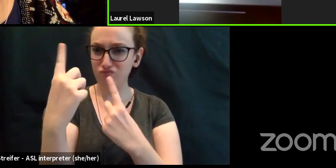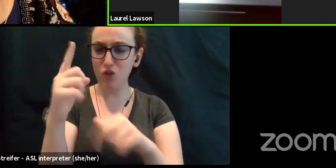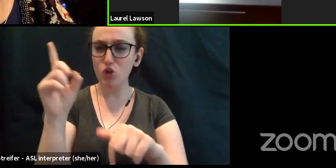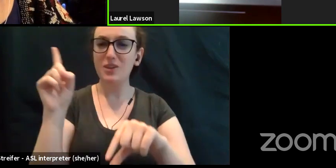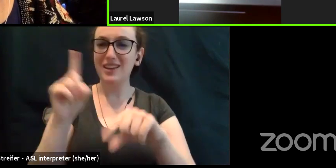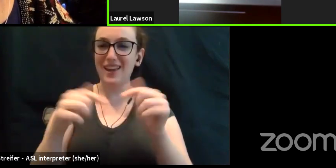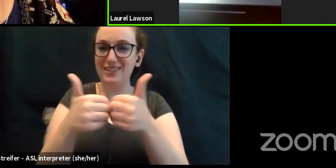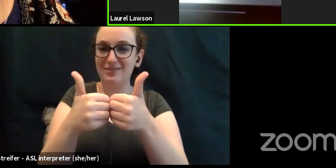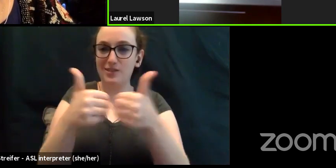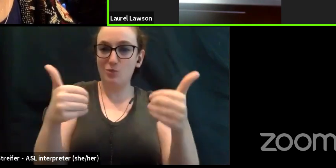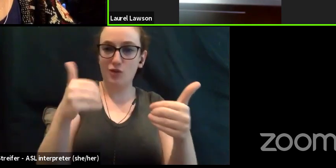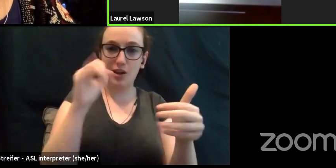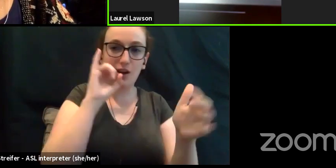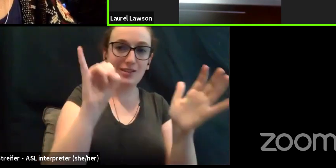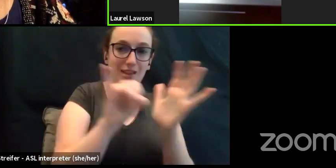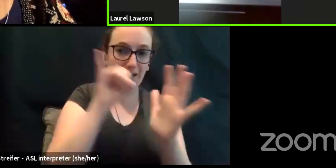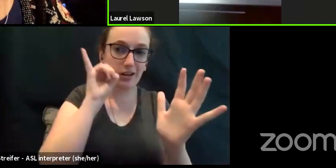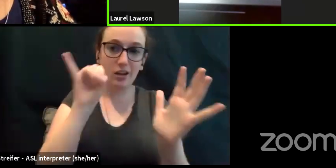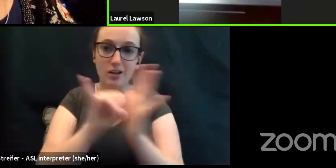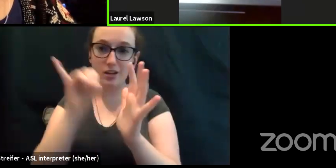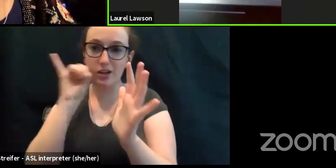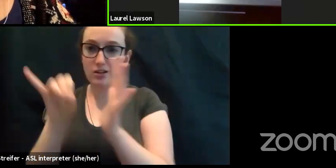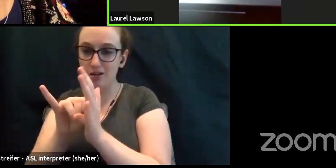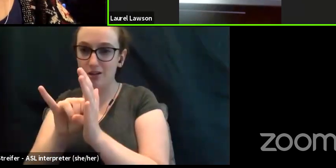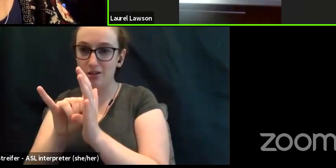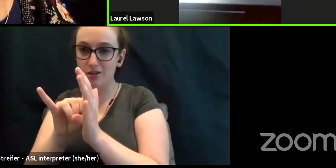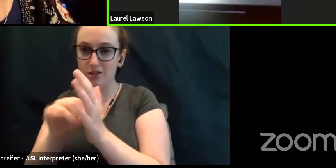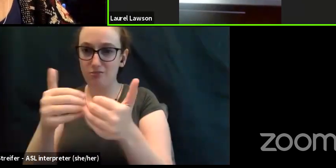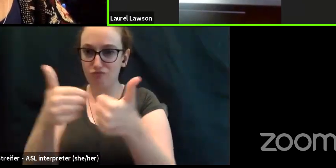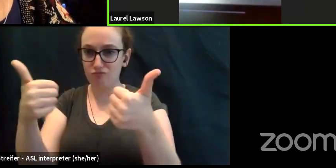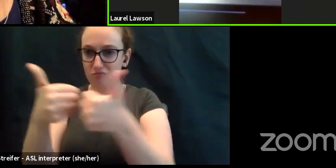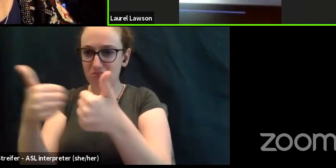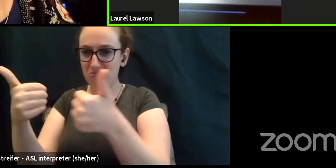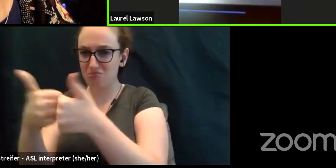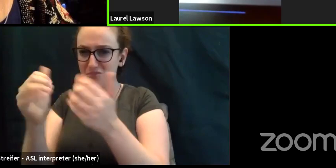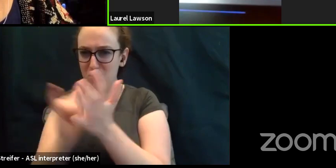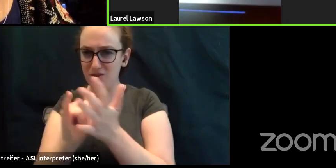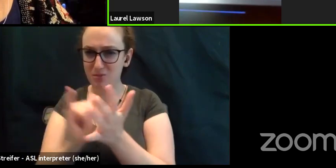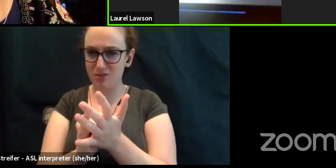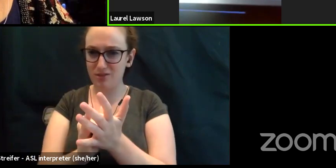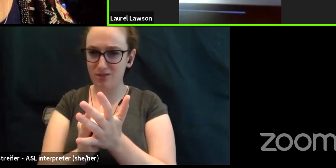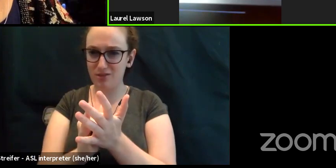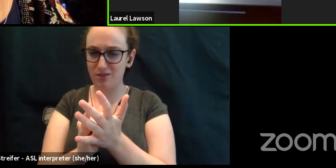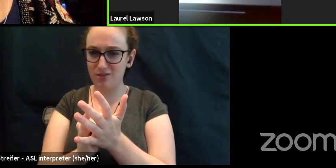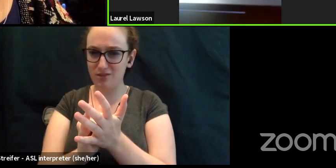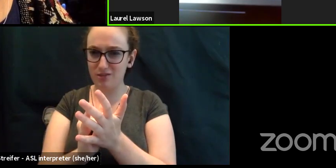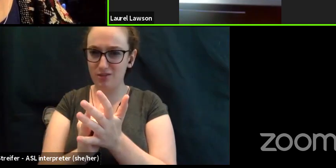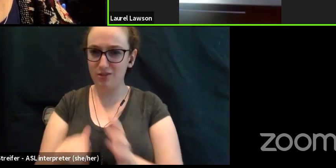your identities from your personhood. Mm-hmm. It's a disservice